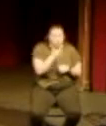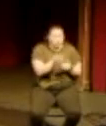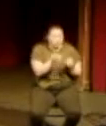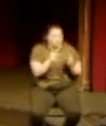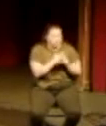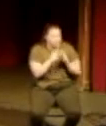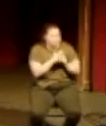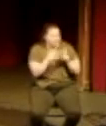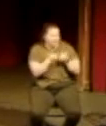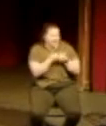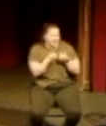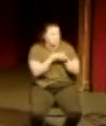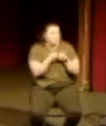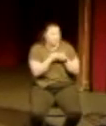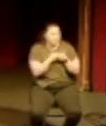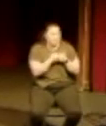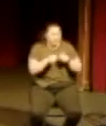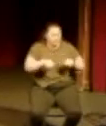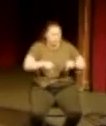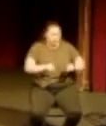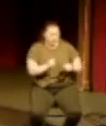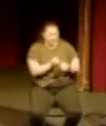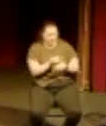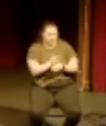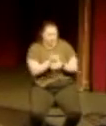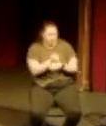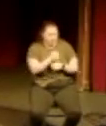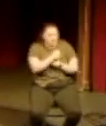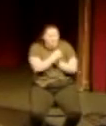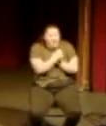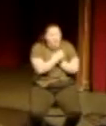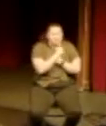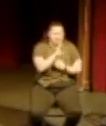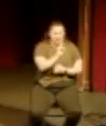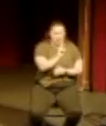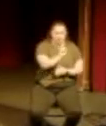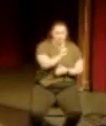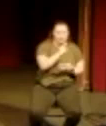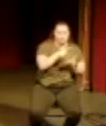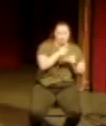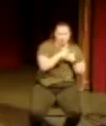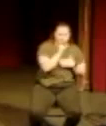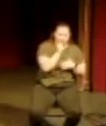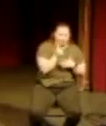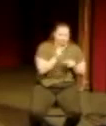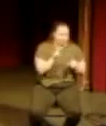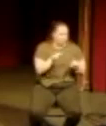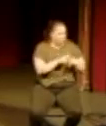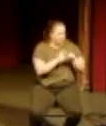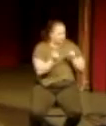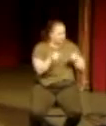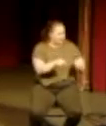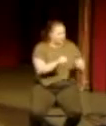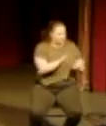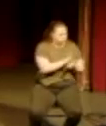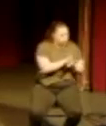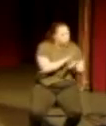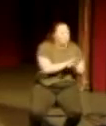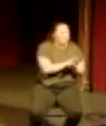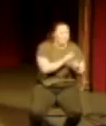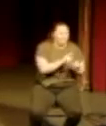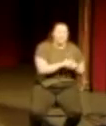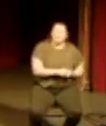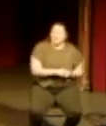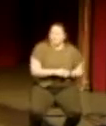time opportunity to spread the love of COS to people that wouldn't ordinarily be here. They'd be down at the high school field at Mineral King Bowl.